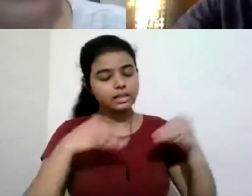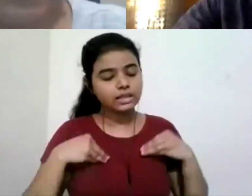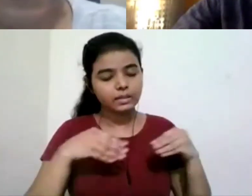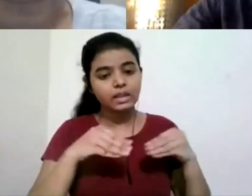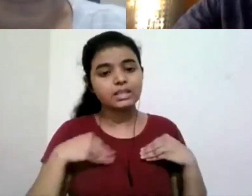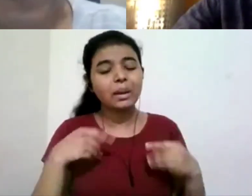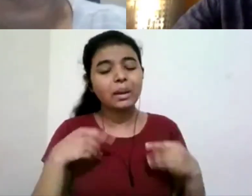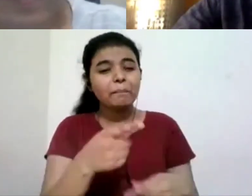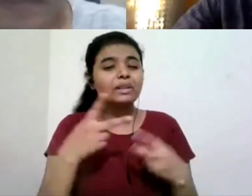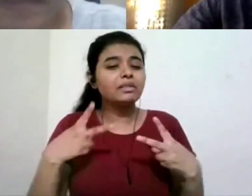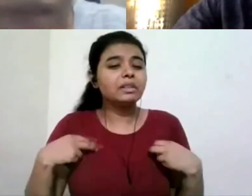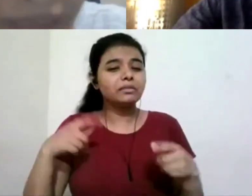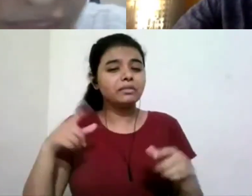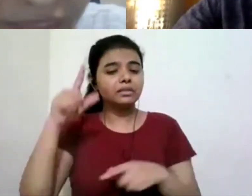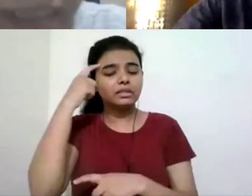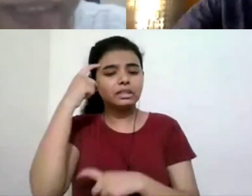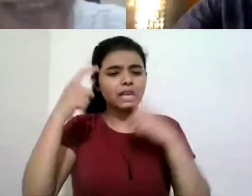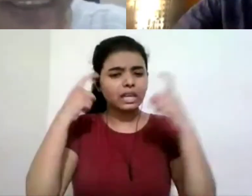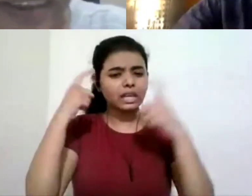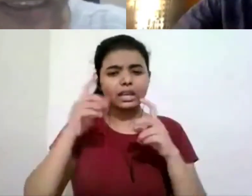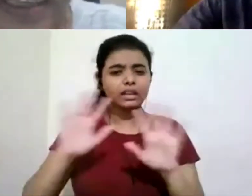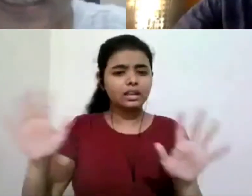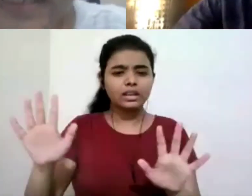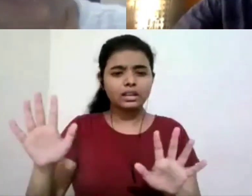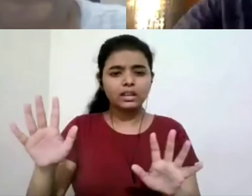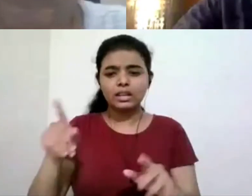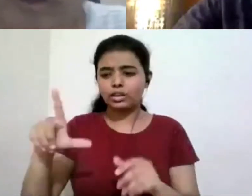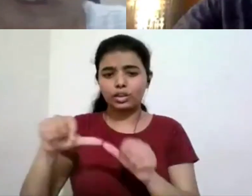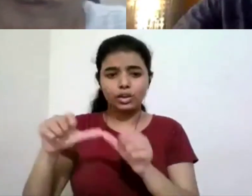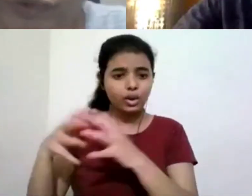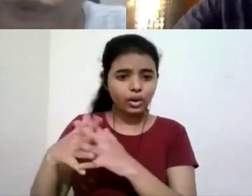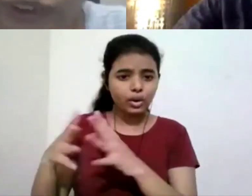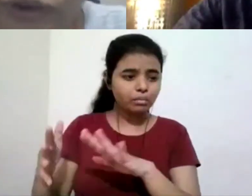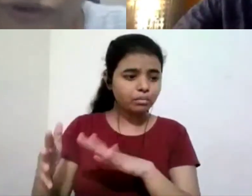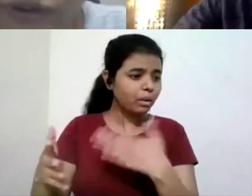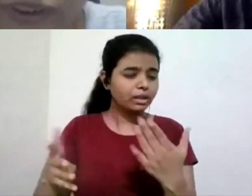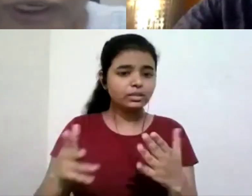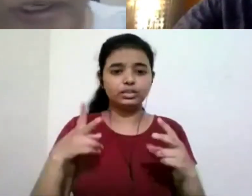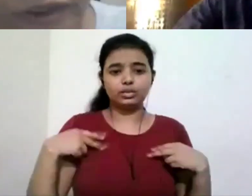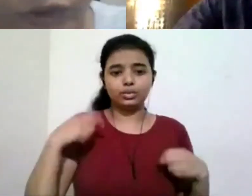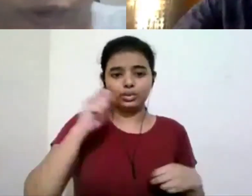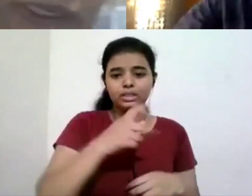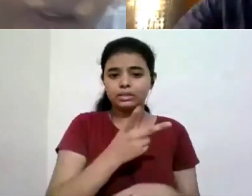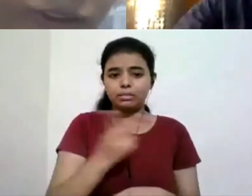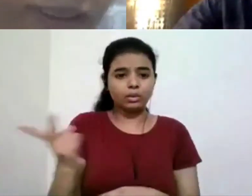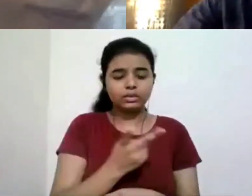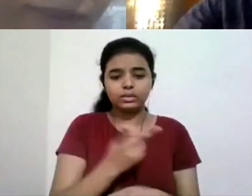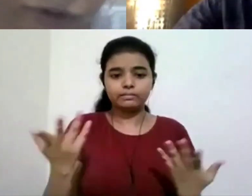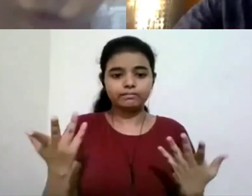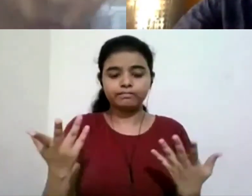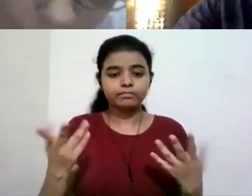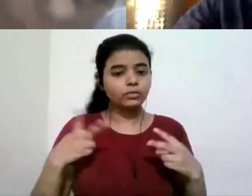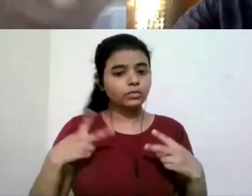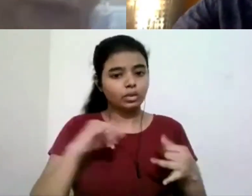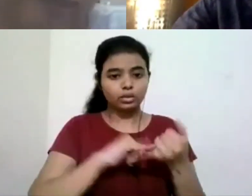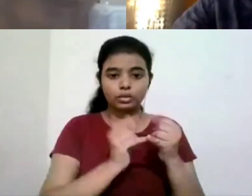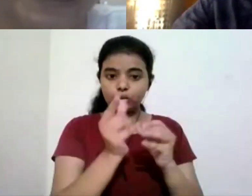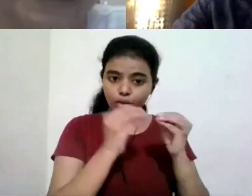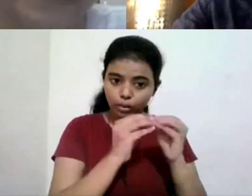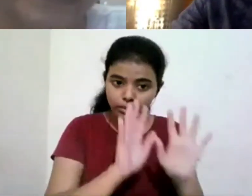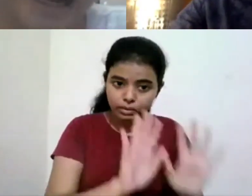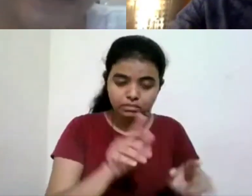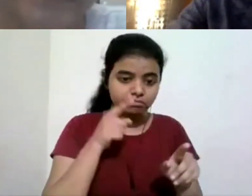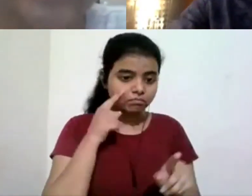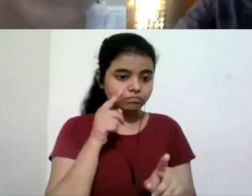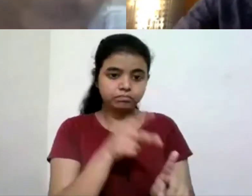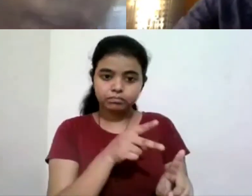legal thinking happens is that nothing is, neither the legislation nor the adjudication. Adjudication is subject to, one, the